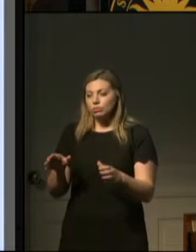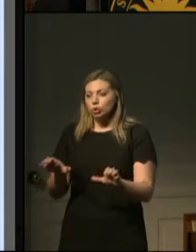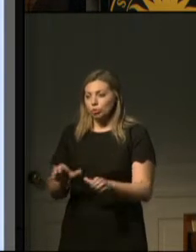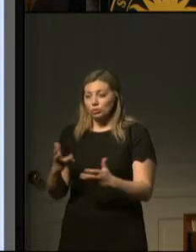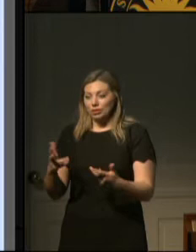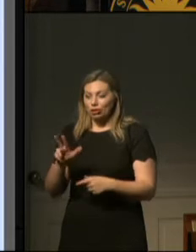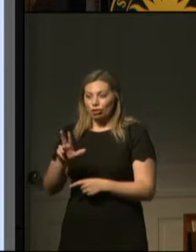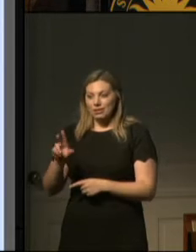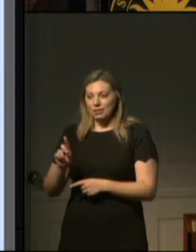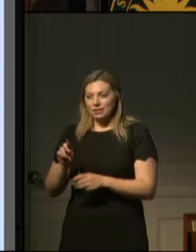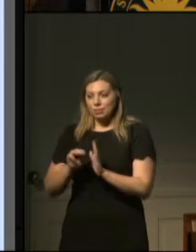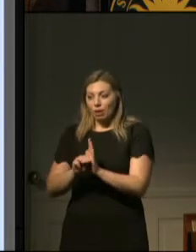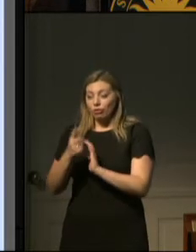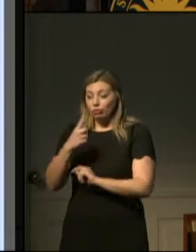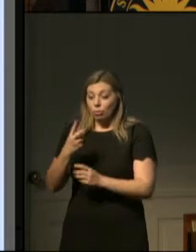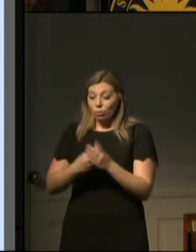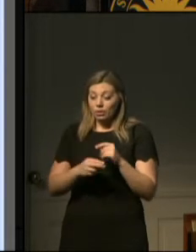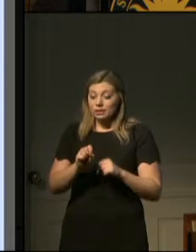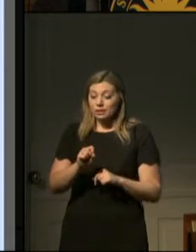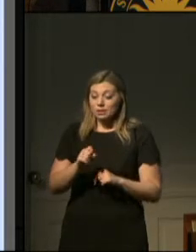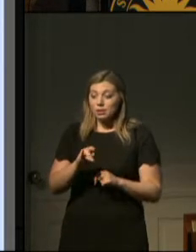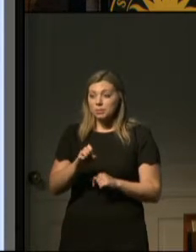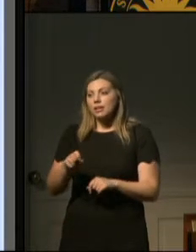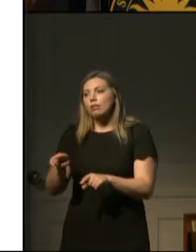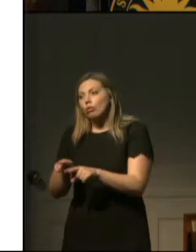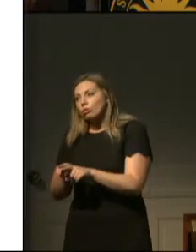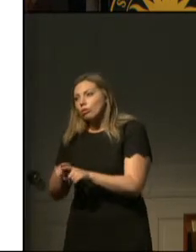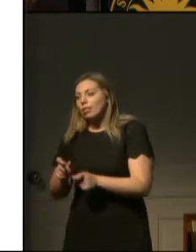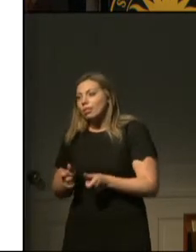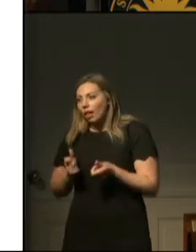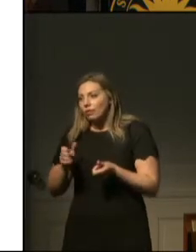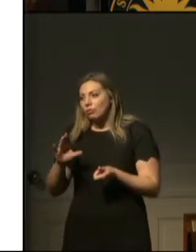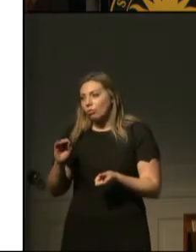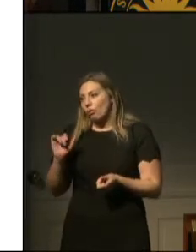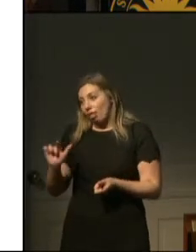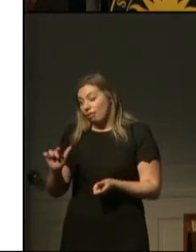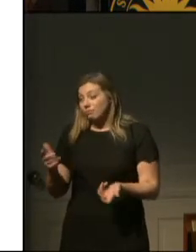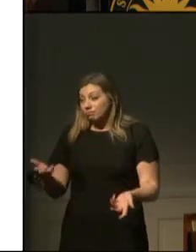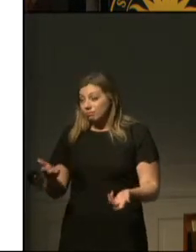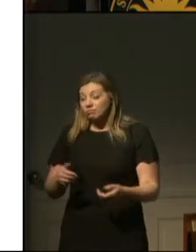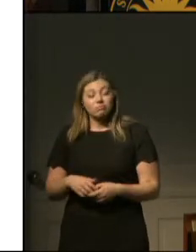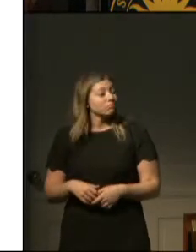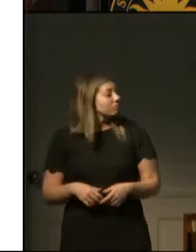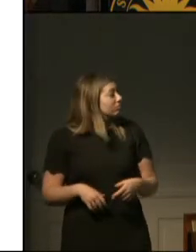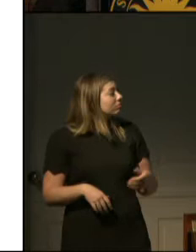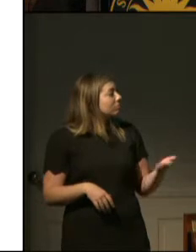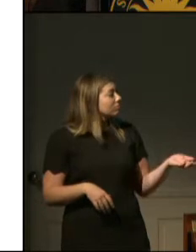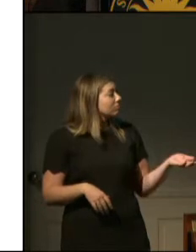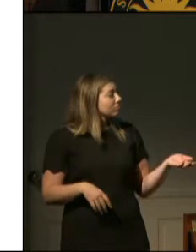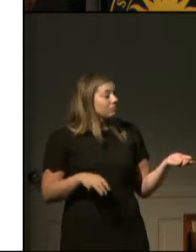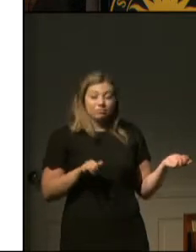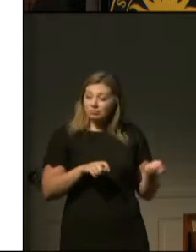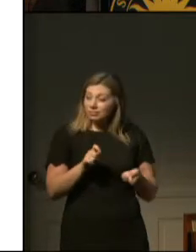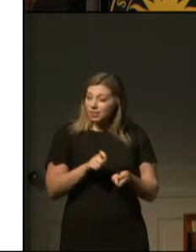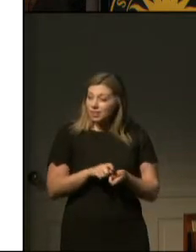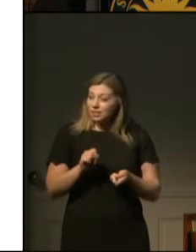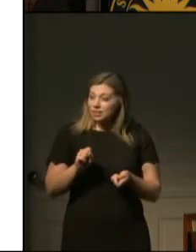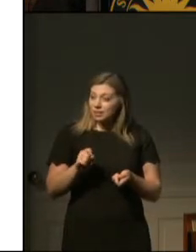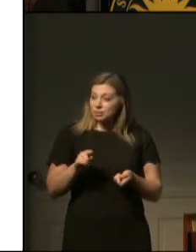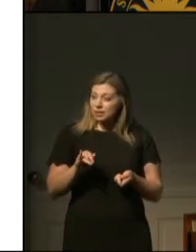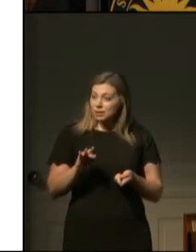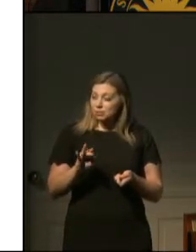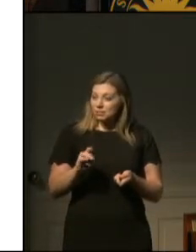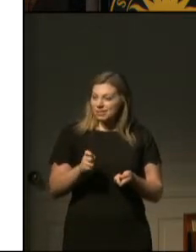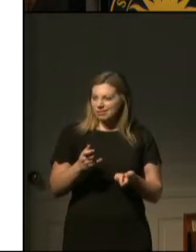models of both specimens and even live corals. So here's that exact specimen